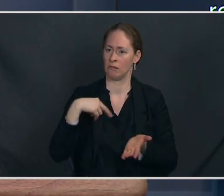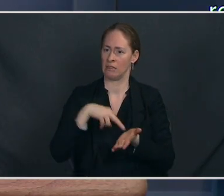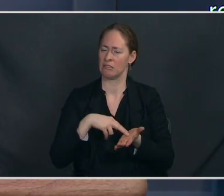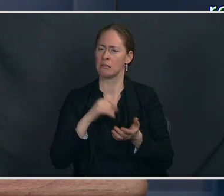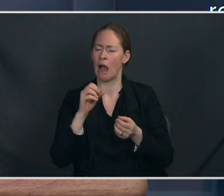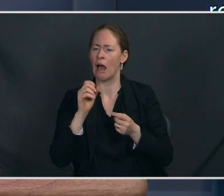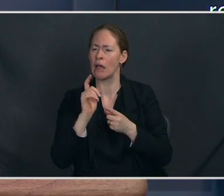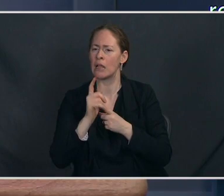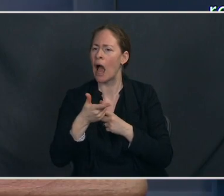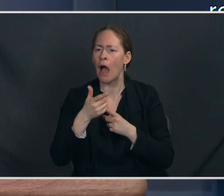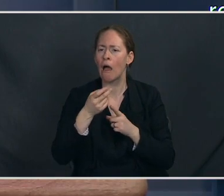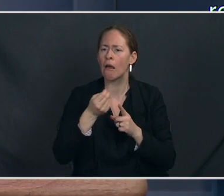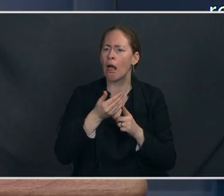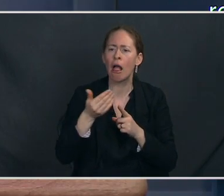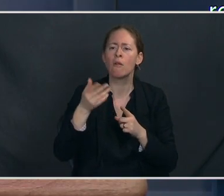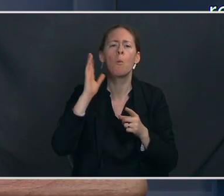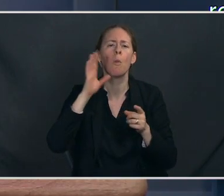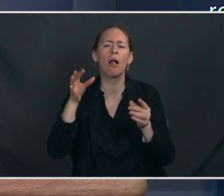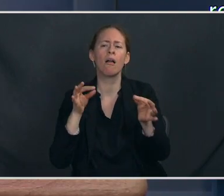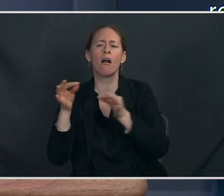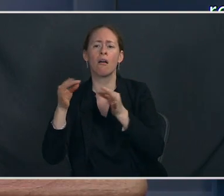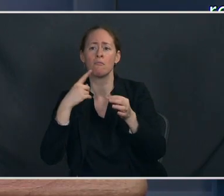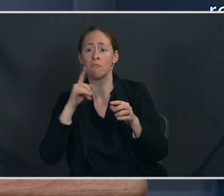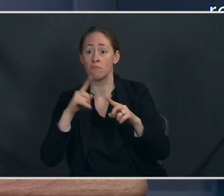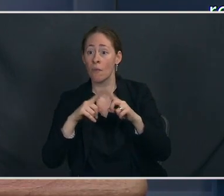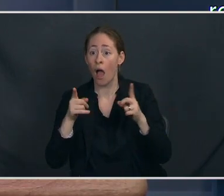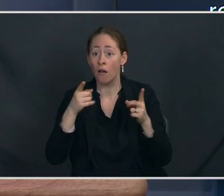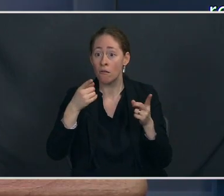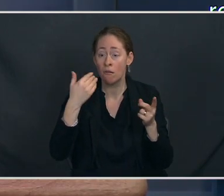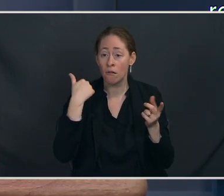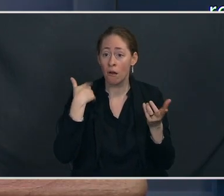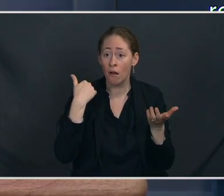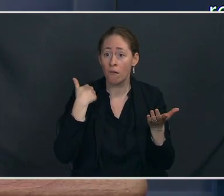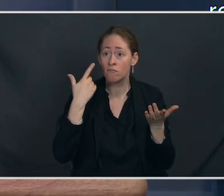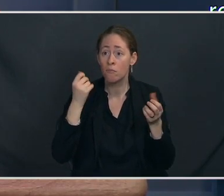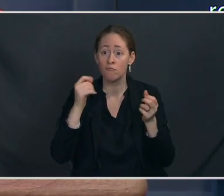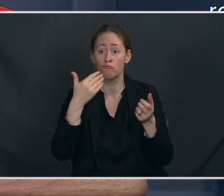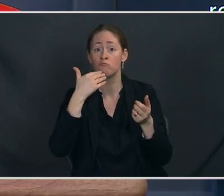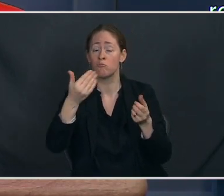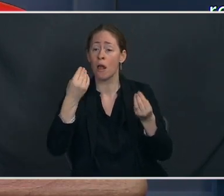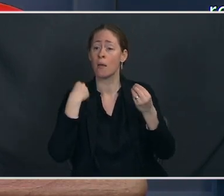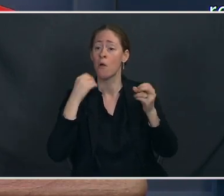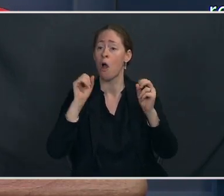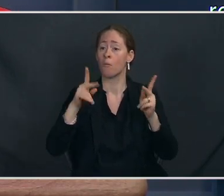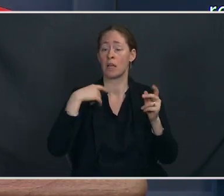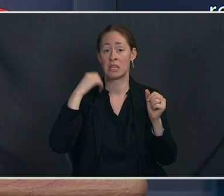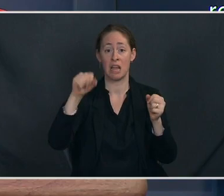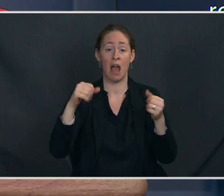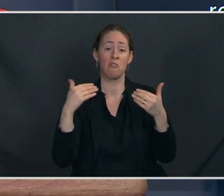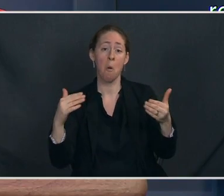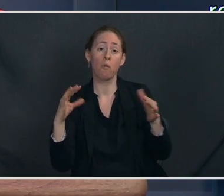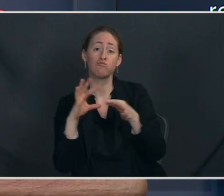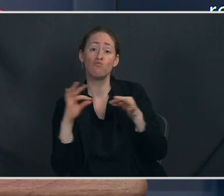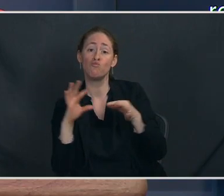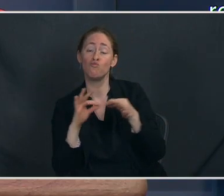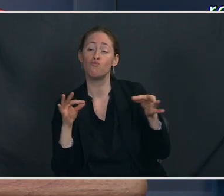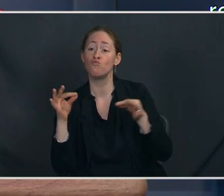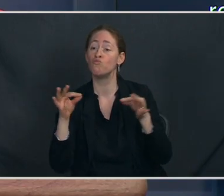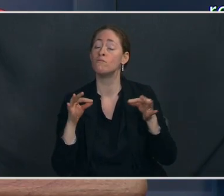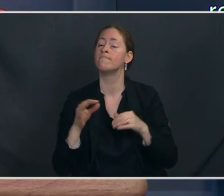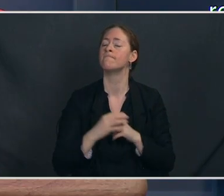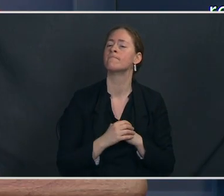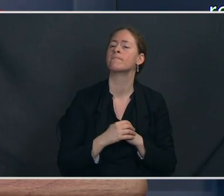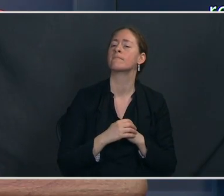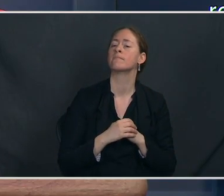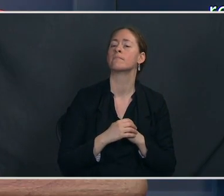the call out. But since you gave me the opportunity, I will just convey to you that he called President